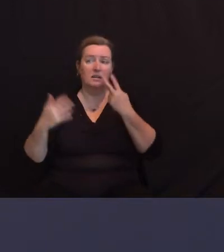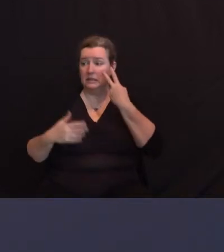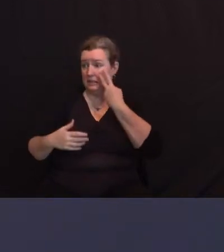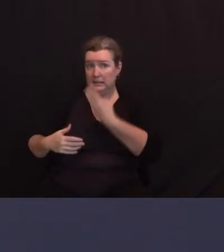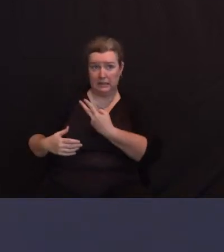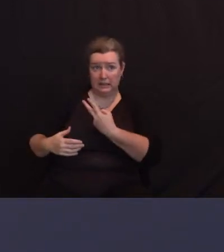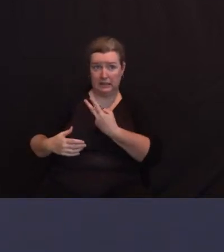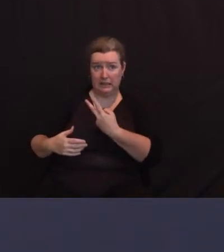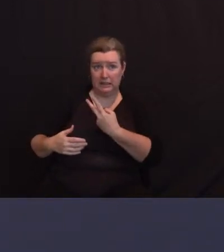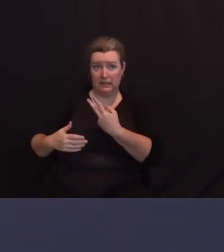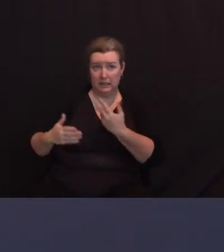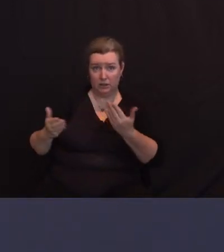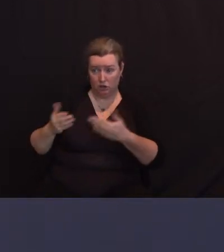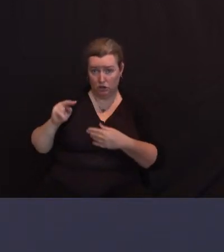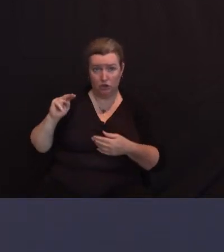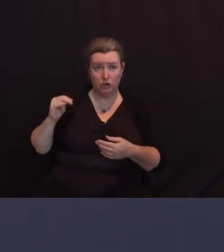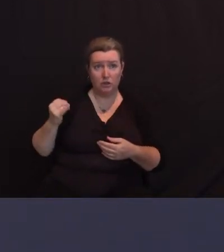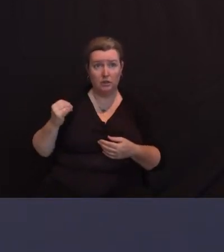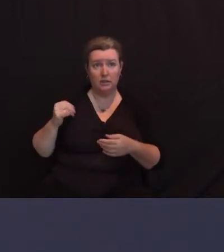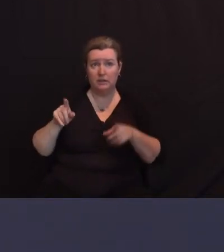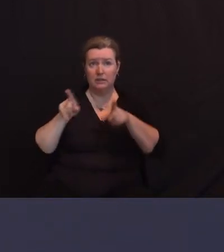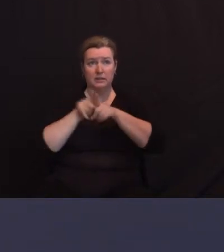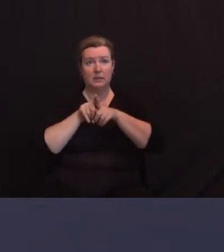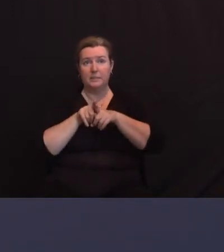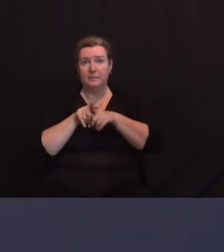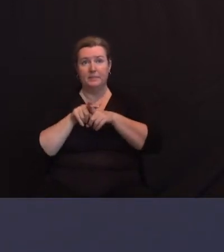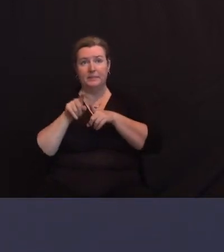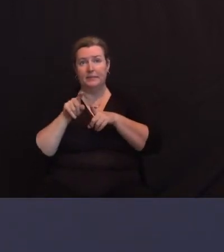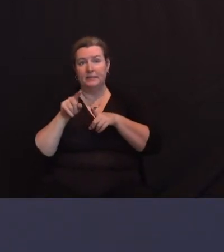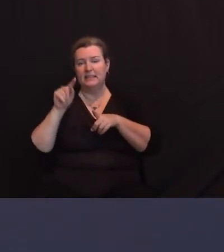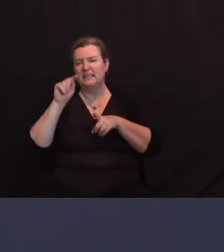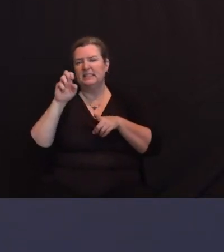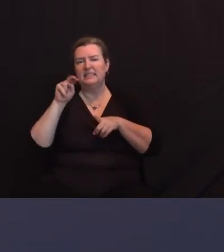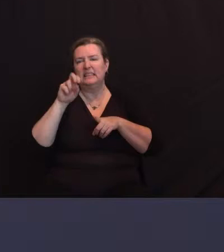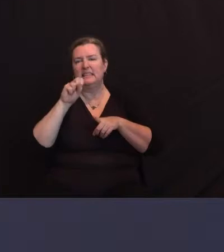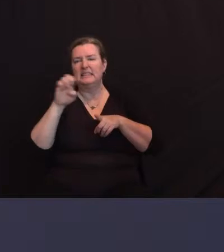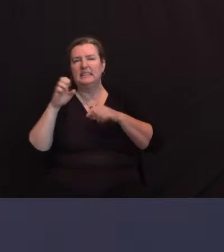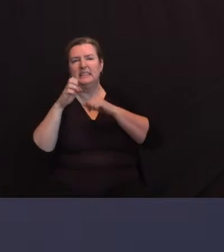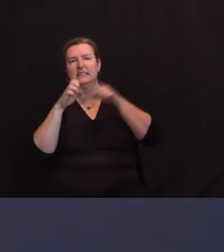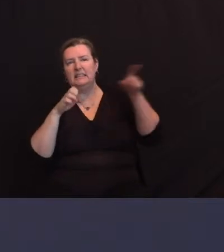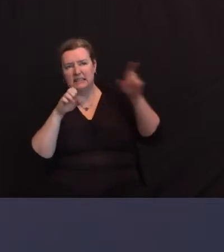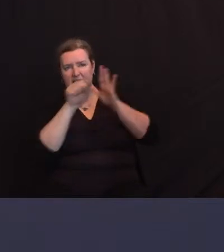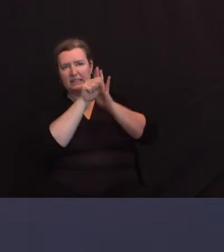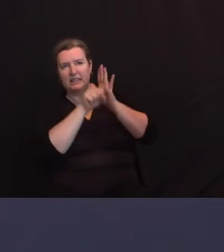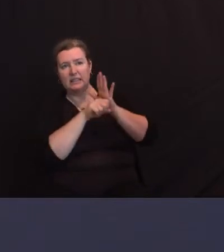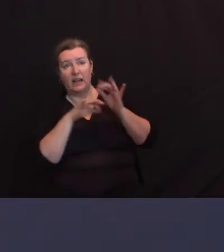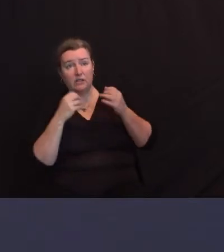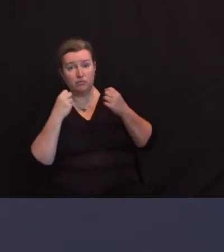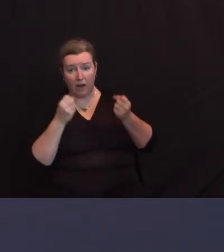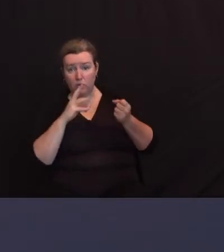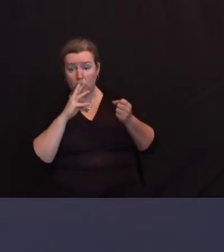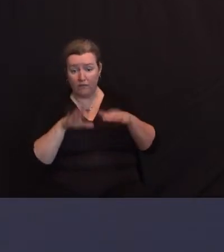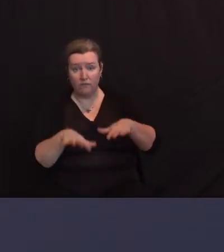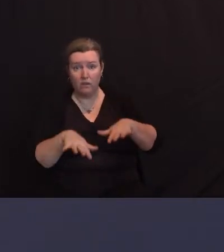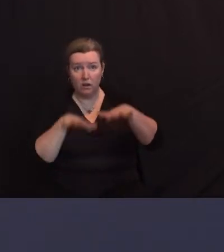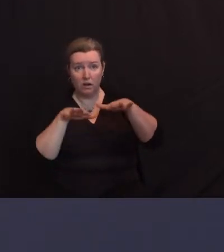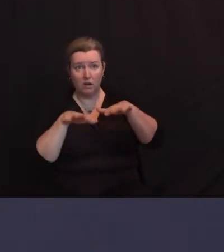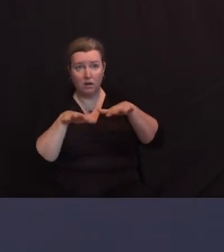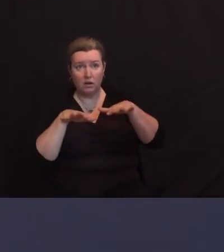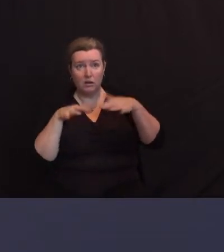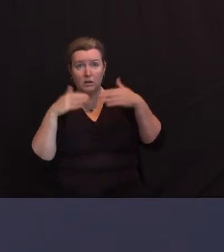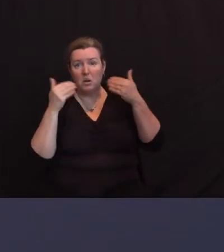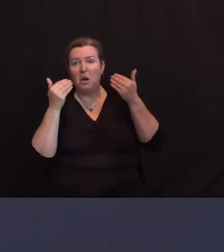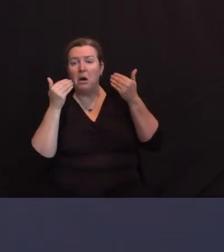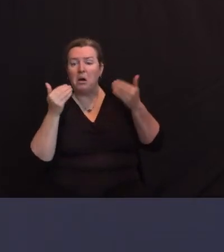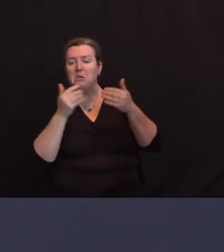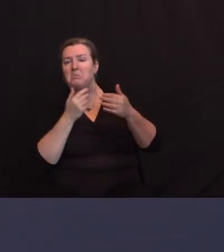but in Tennessee and every place else, the line that we use is turn around, don't drown, because that water has a power about it that